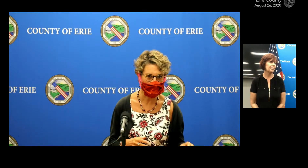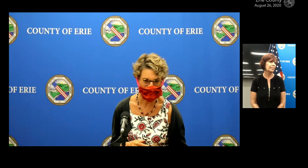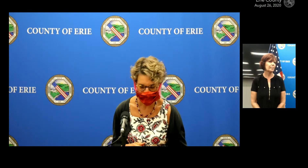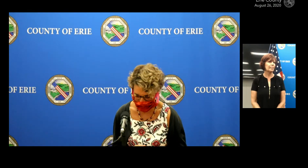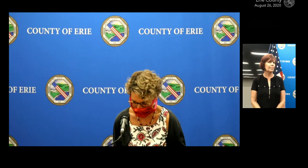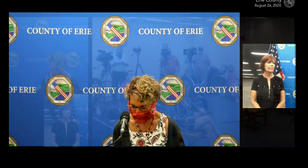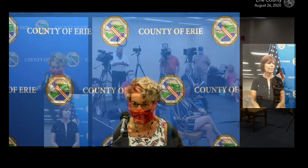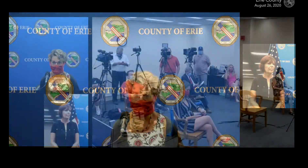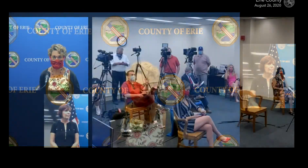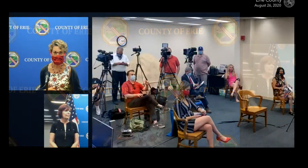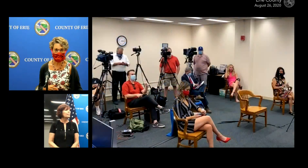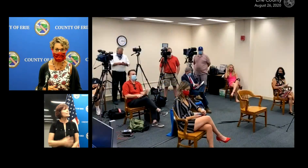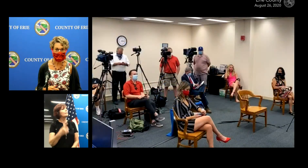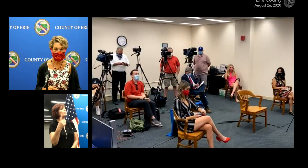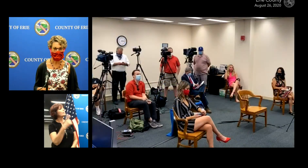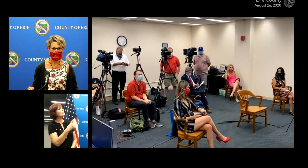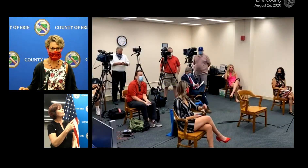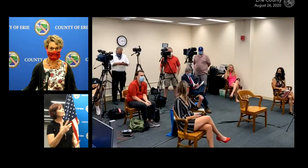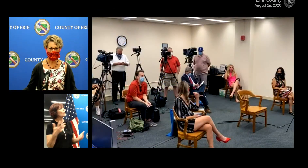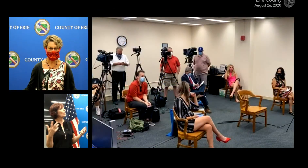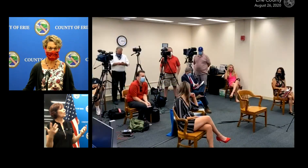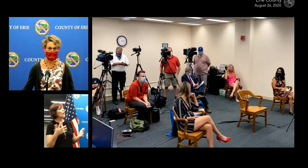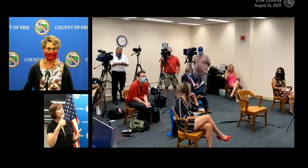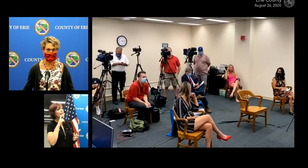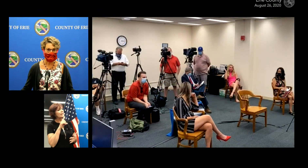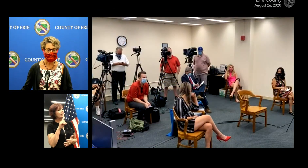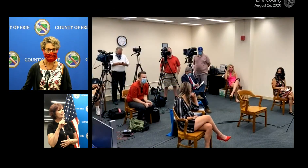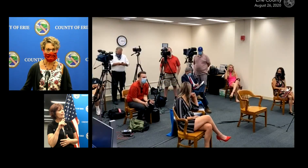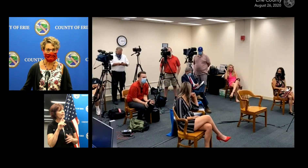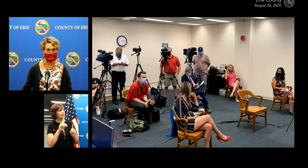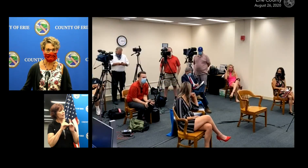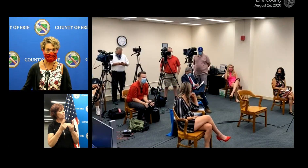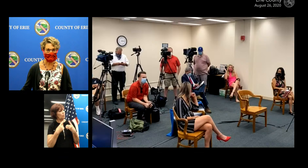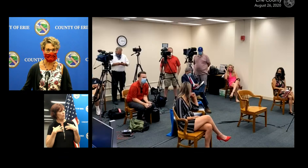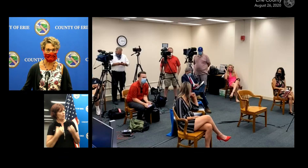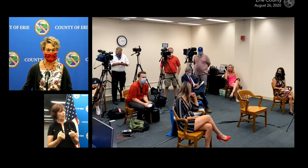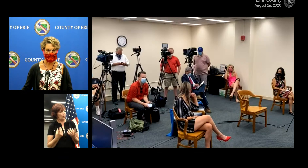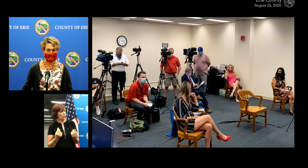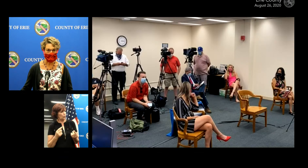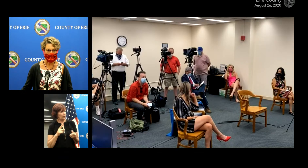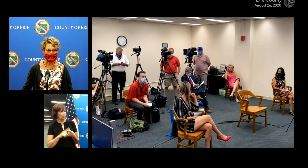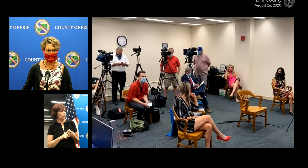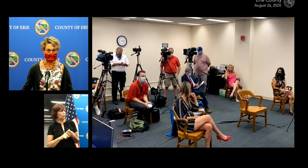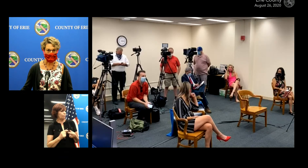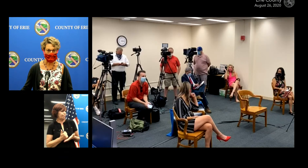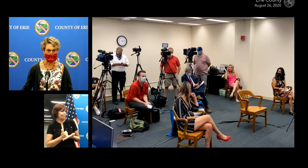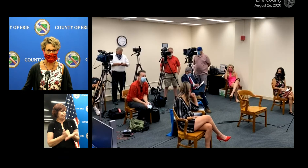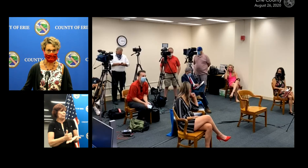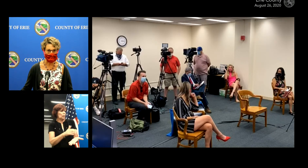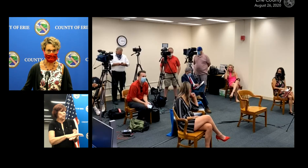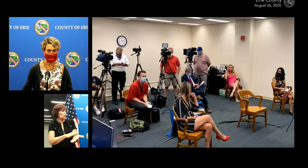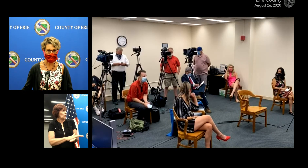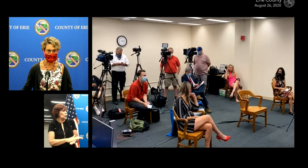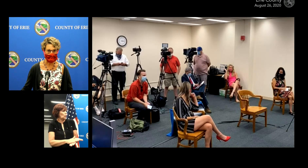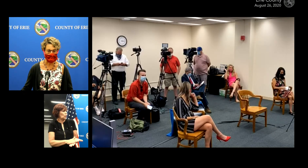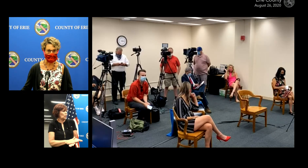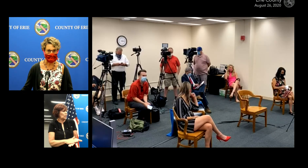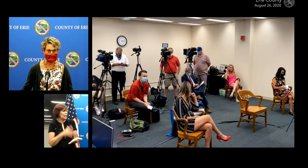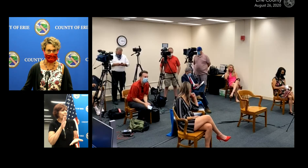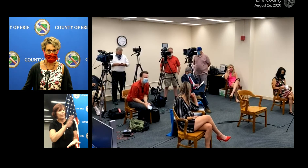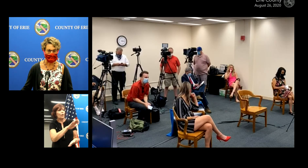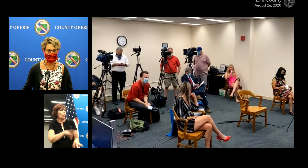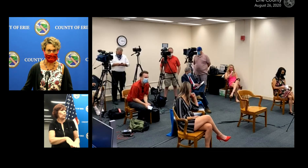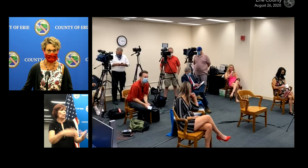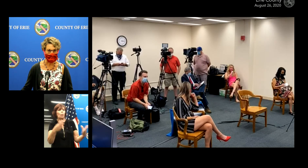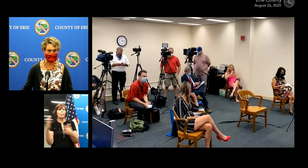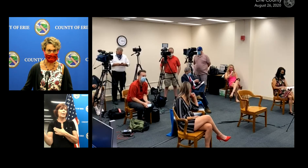Dr. Bernstein? Sure. What is the Erie County Department of Health doing to accommodate schools and the various sorts of reopening plans when it